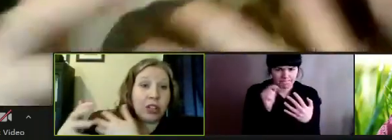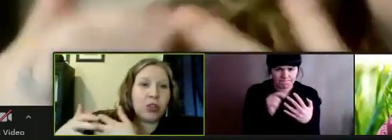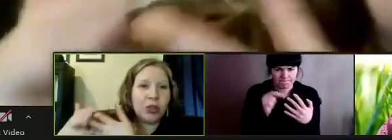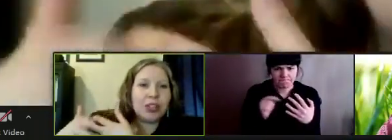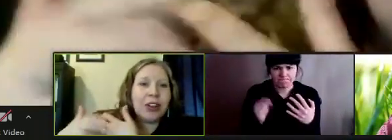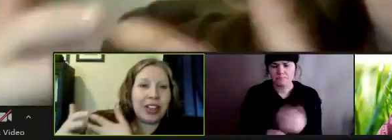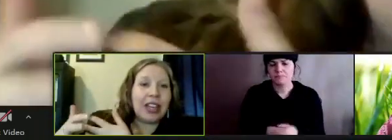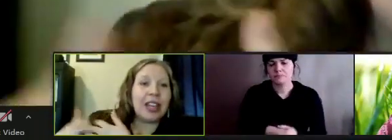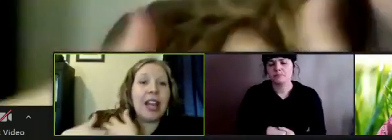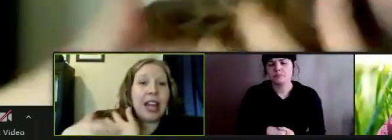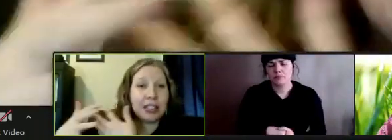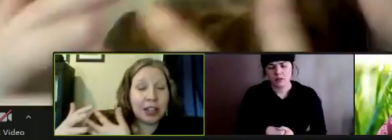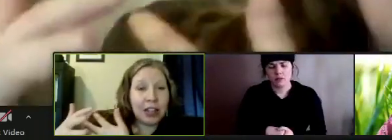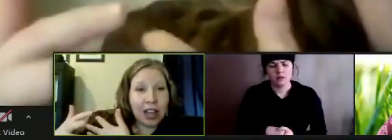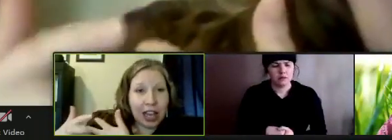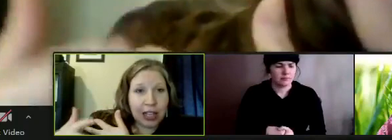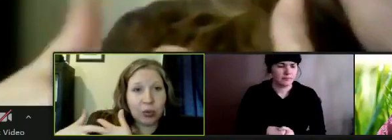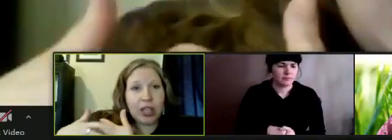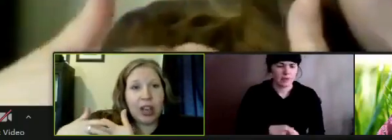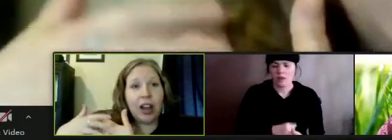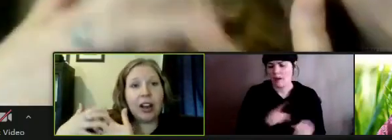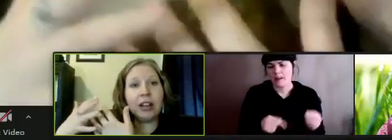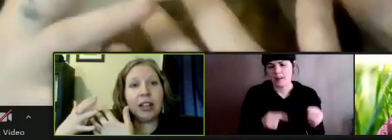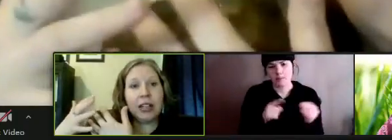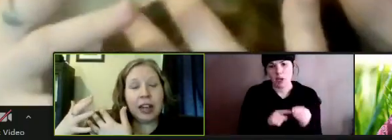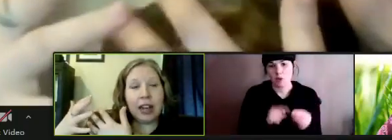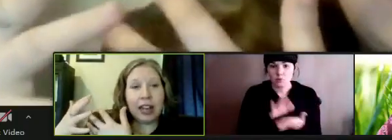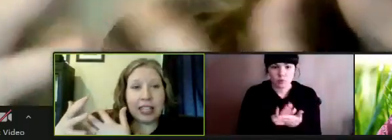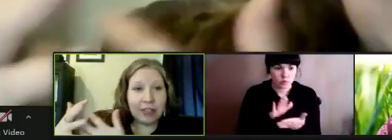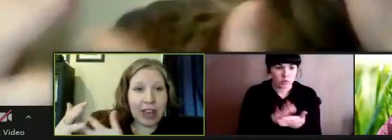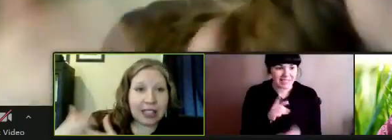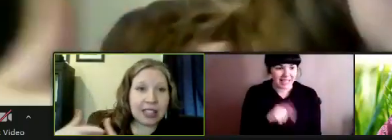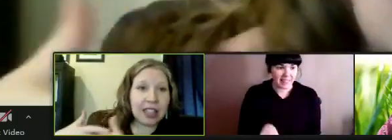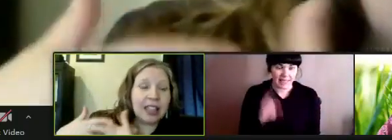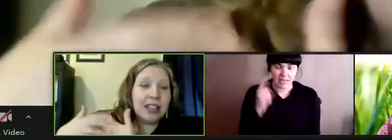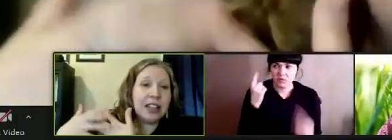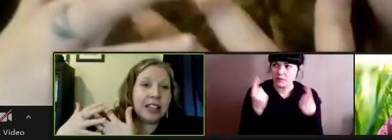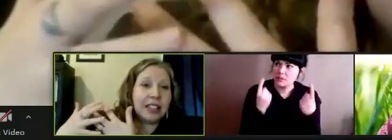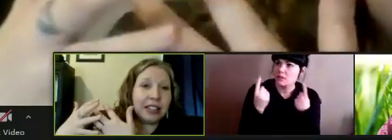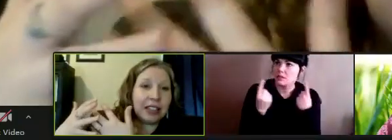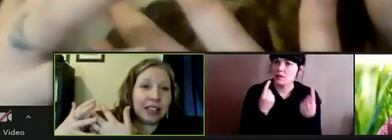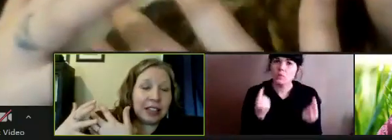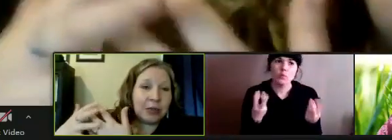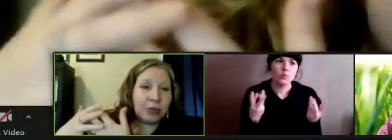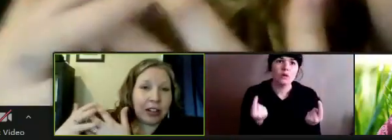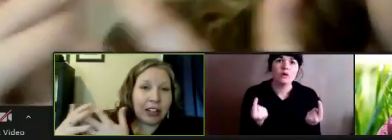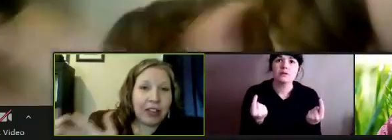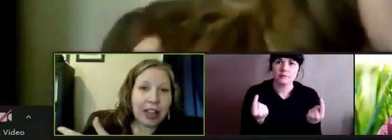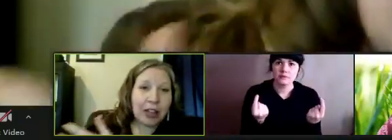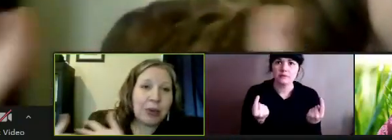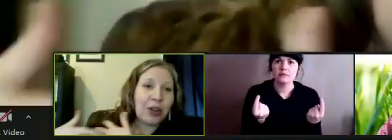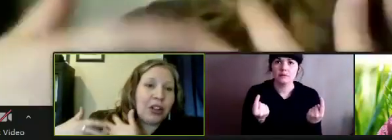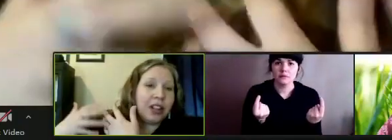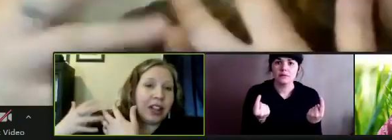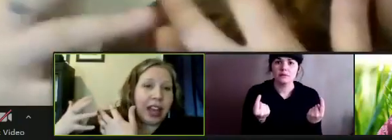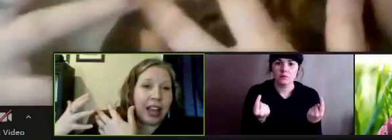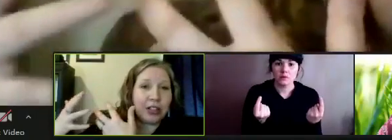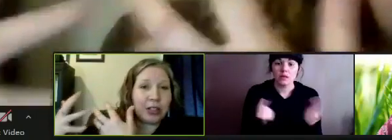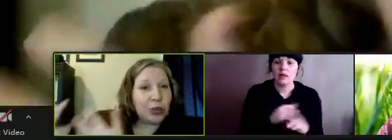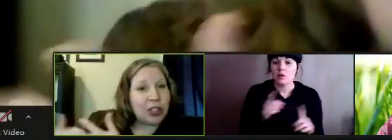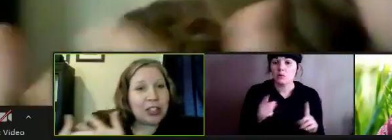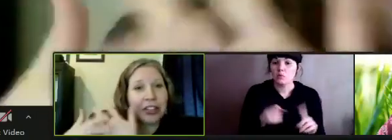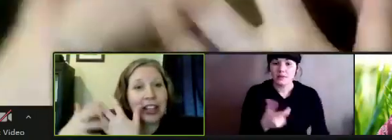some of what schools are thinking as we are, as the vaccine is readily